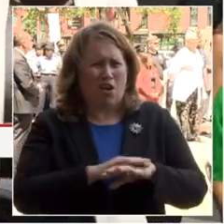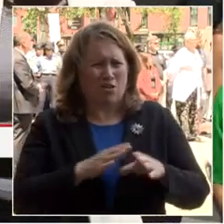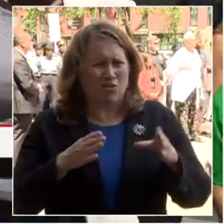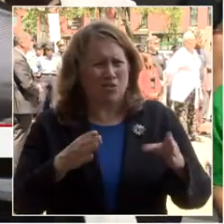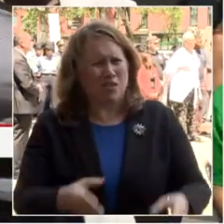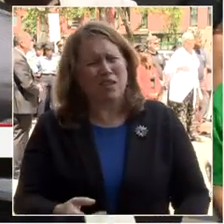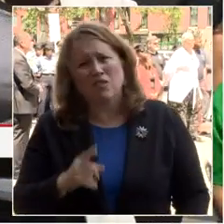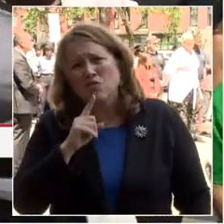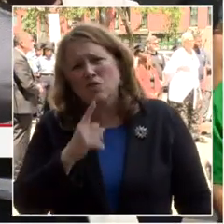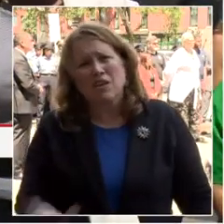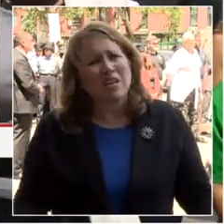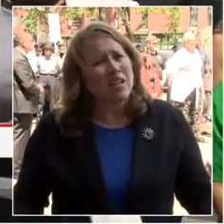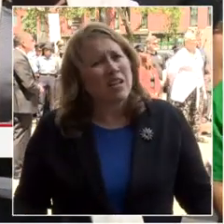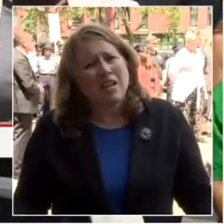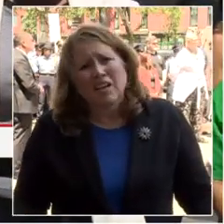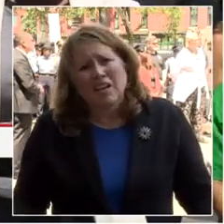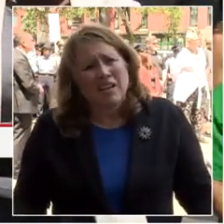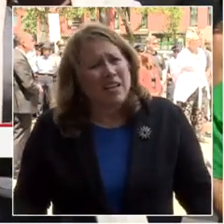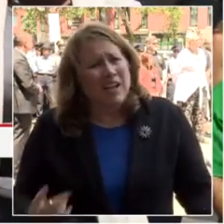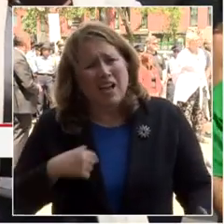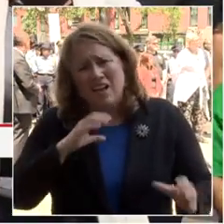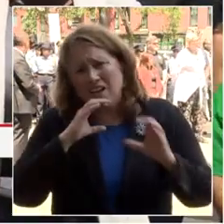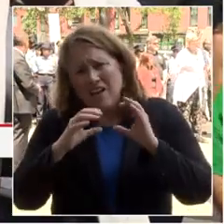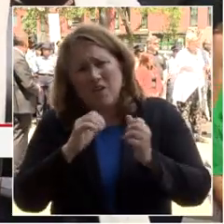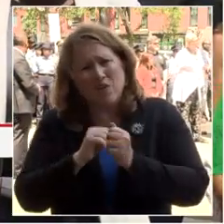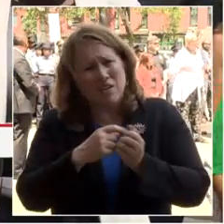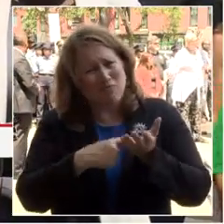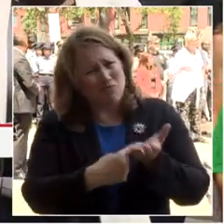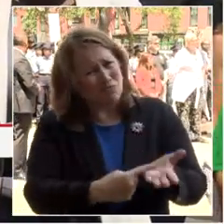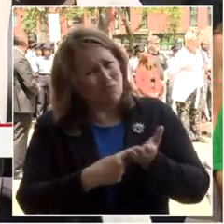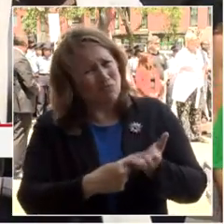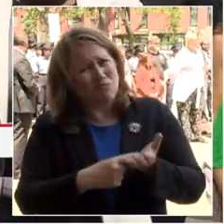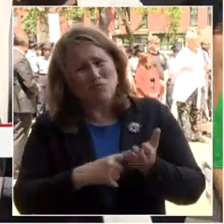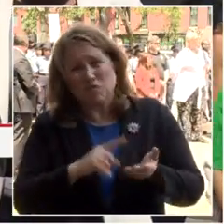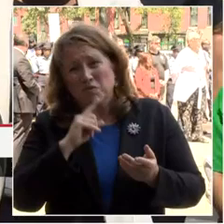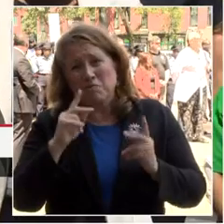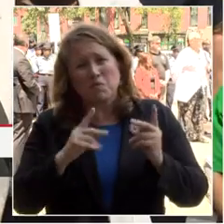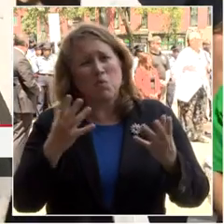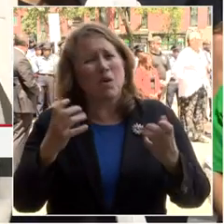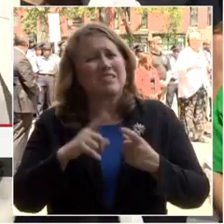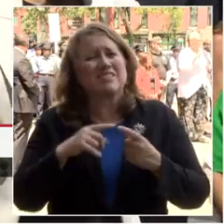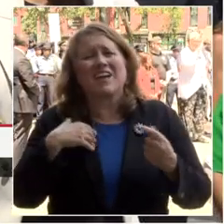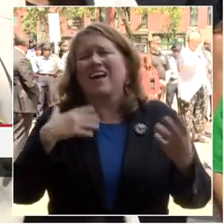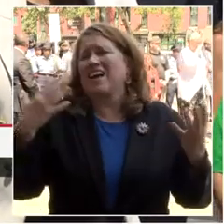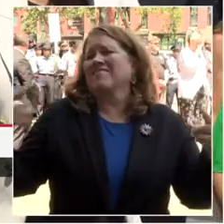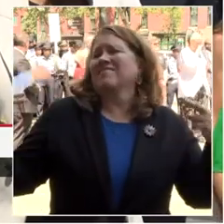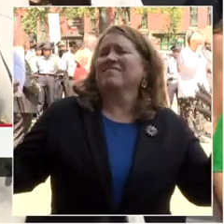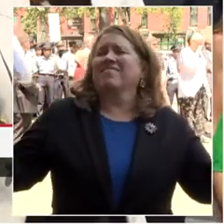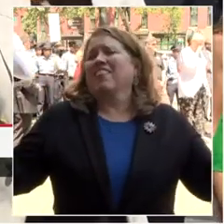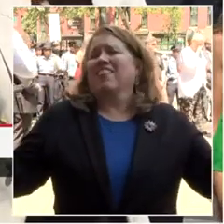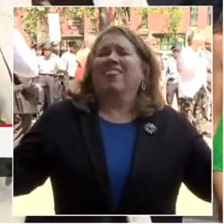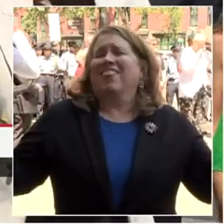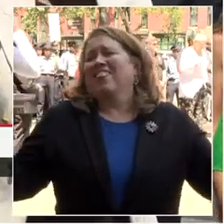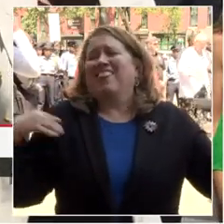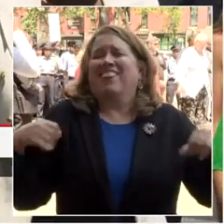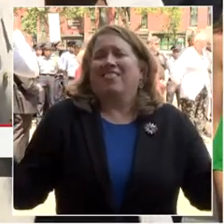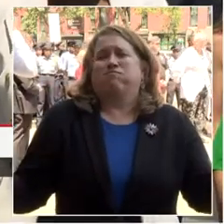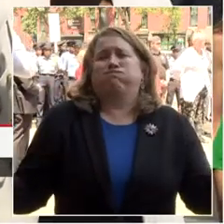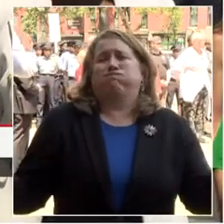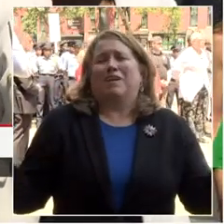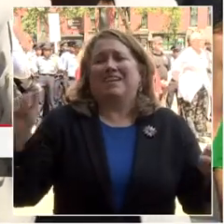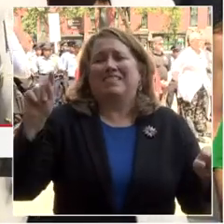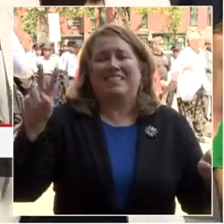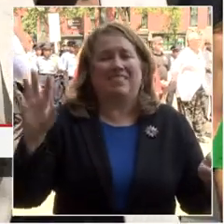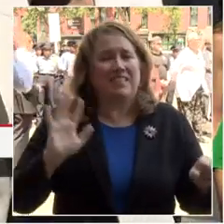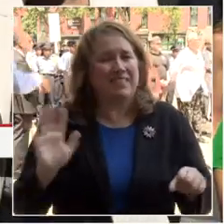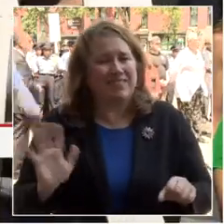as we have had conversations with folk around this, you got people who just want to be seen, and I think that that's just unacceptable. When you have, little boys and